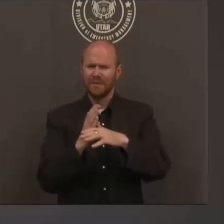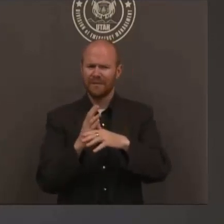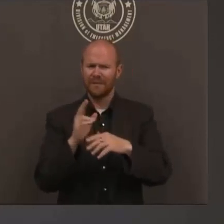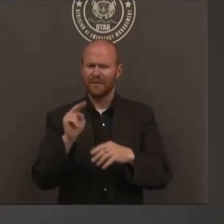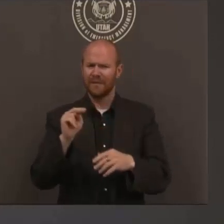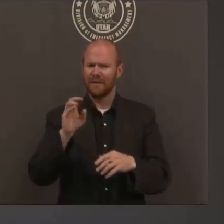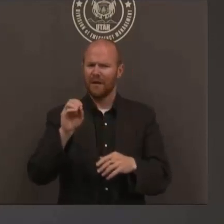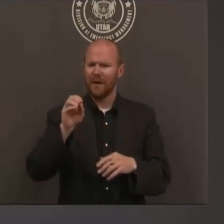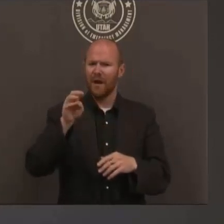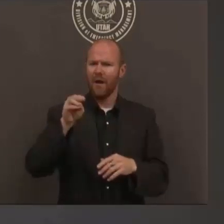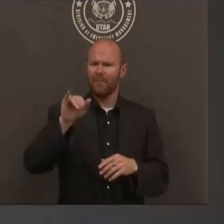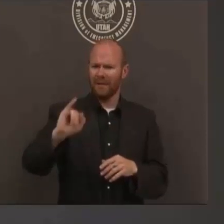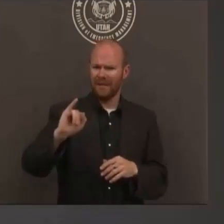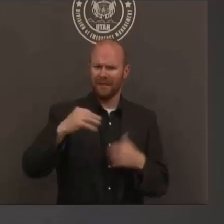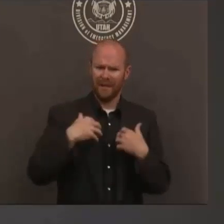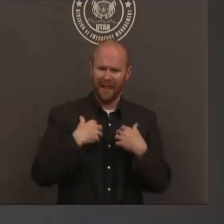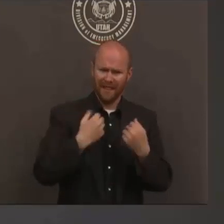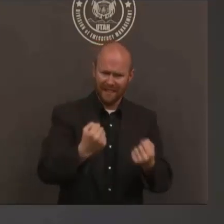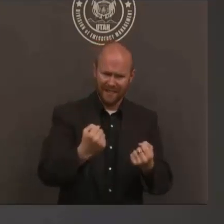Health and